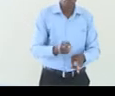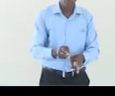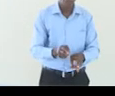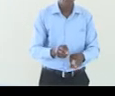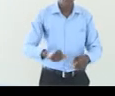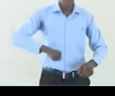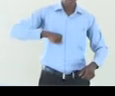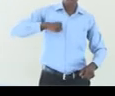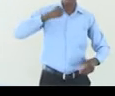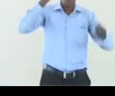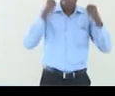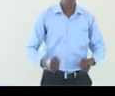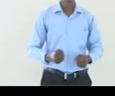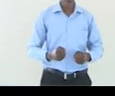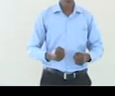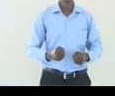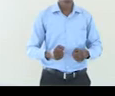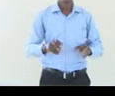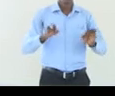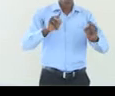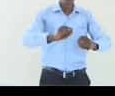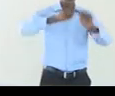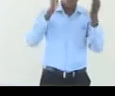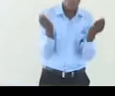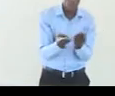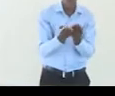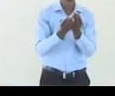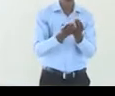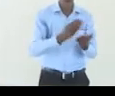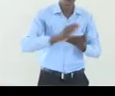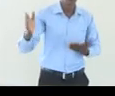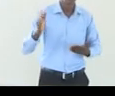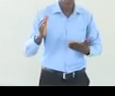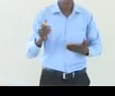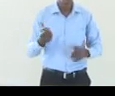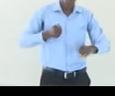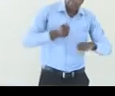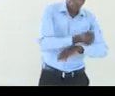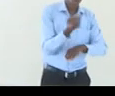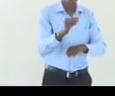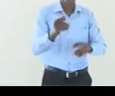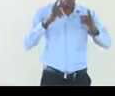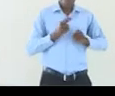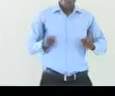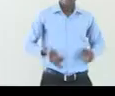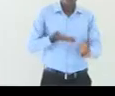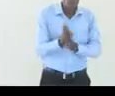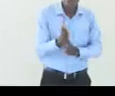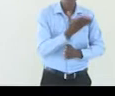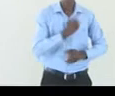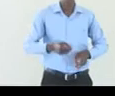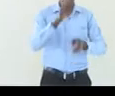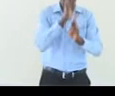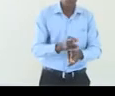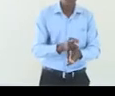the arrogance of power, ethnic and racial bigotry, the abuse of human rights and dignity,